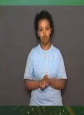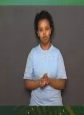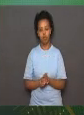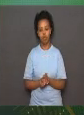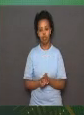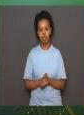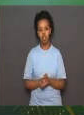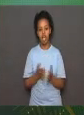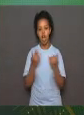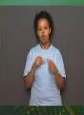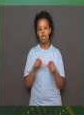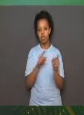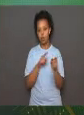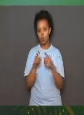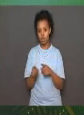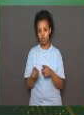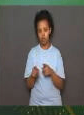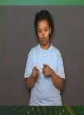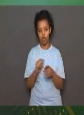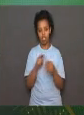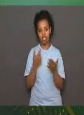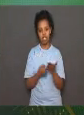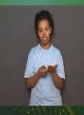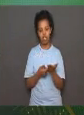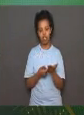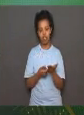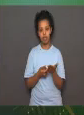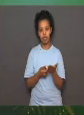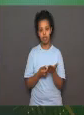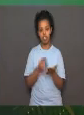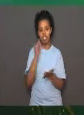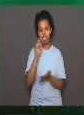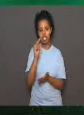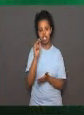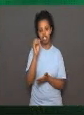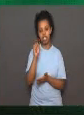Next, we are going to learn about instinctive behavior.